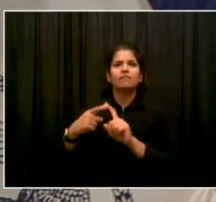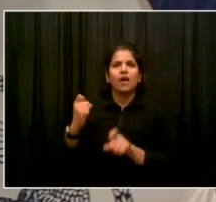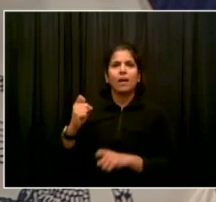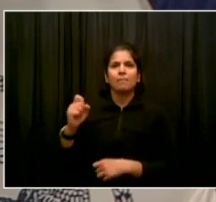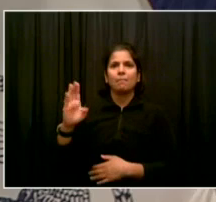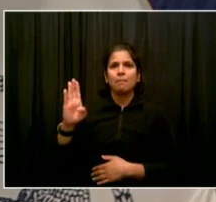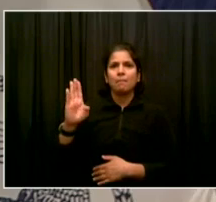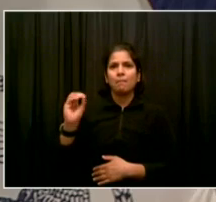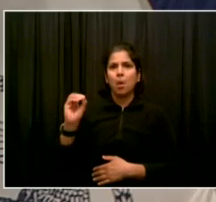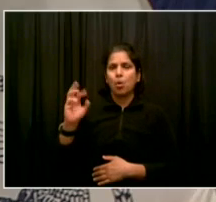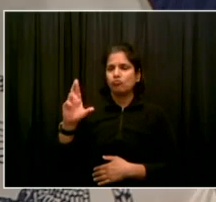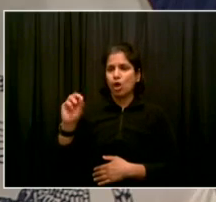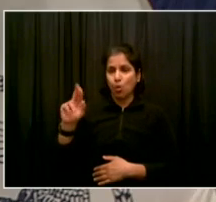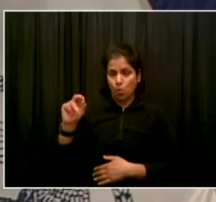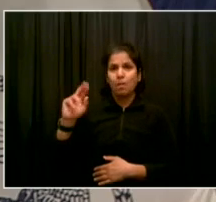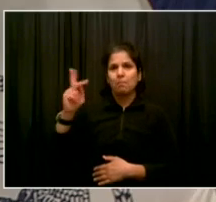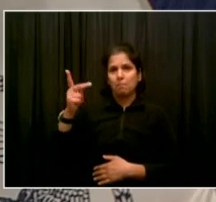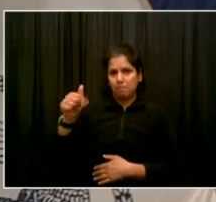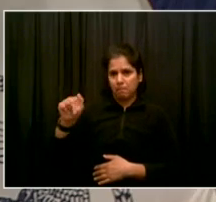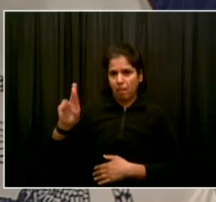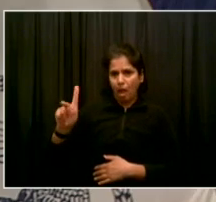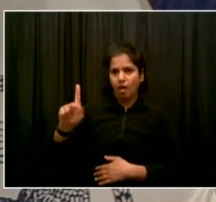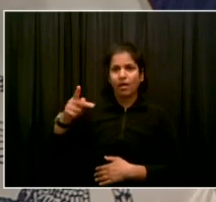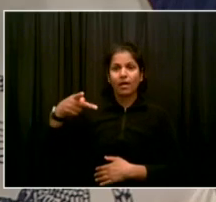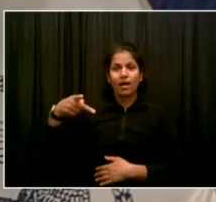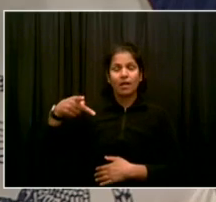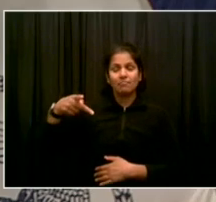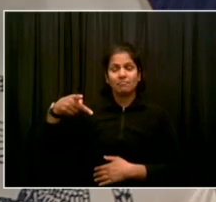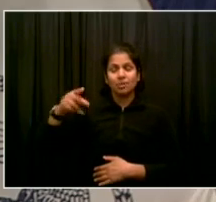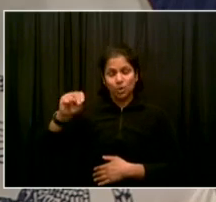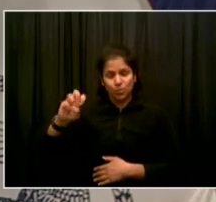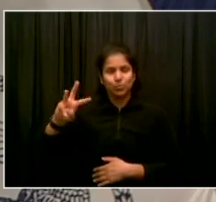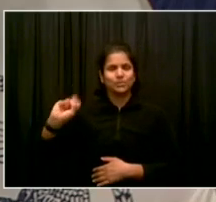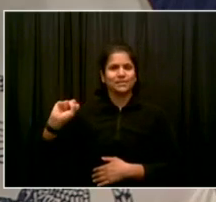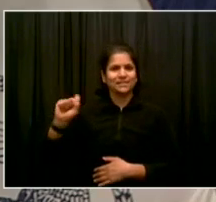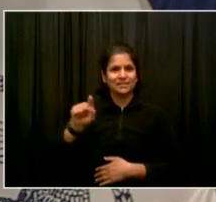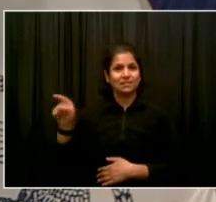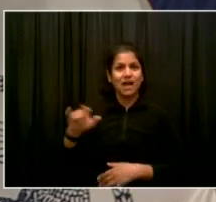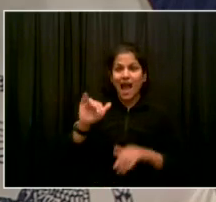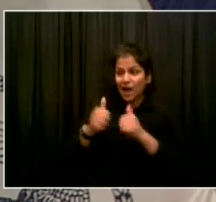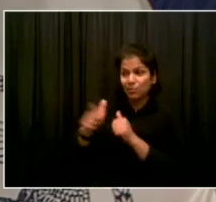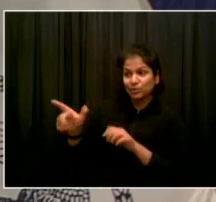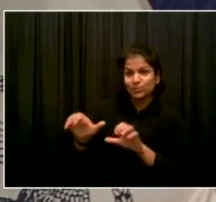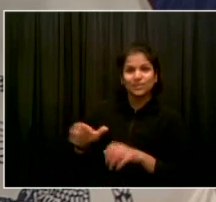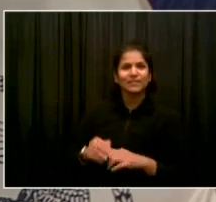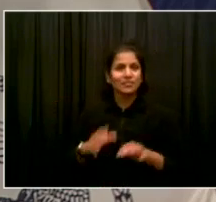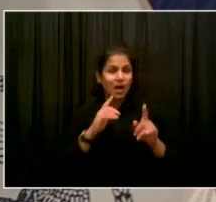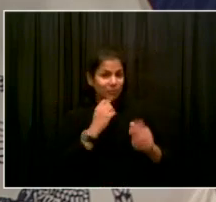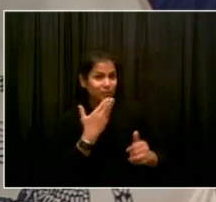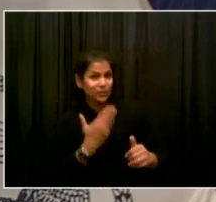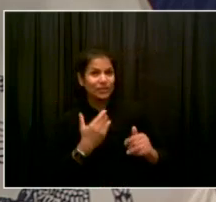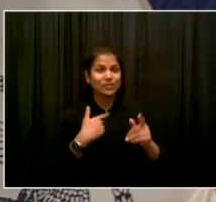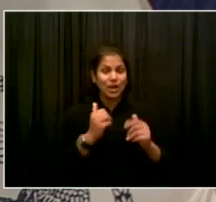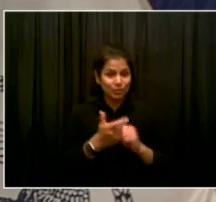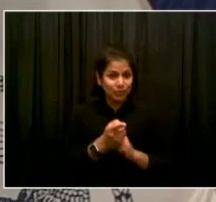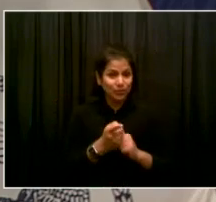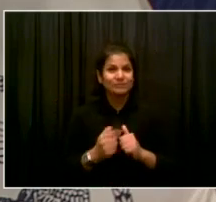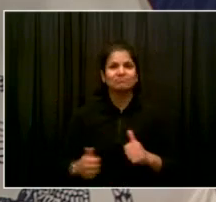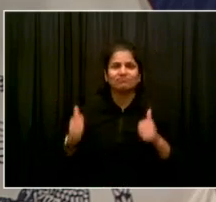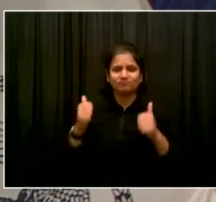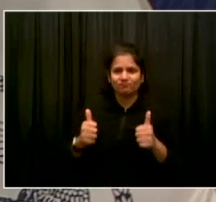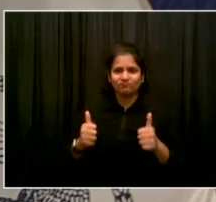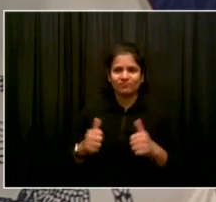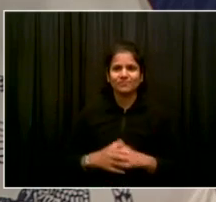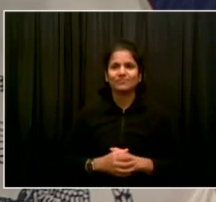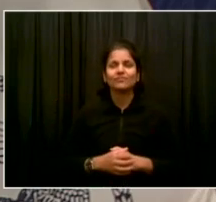How are you? Great, fantastic. So on Omicron, I feel like we're getting some mixed messages, and I'm wondering whether